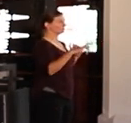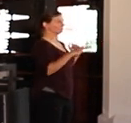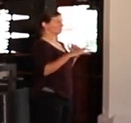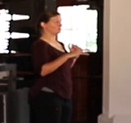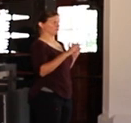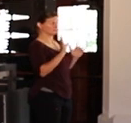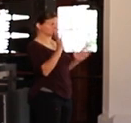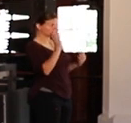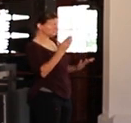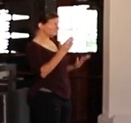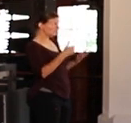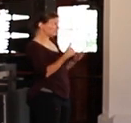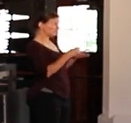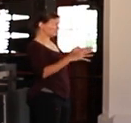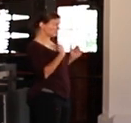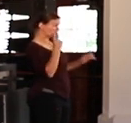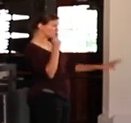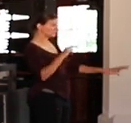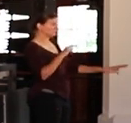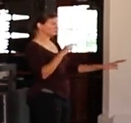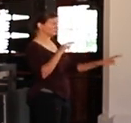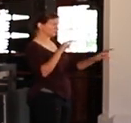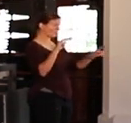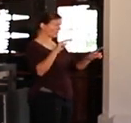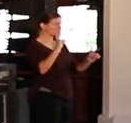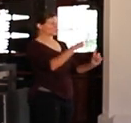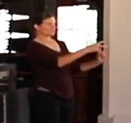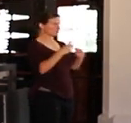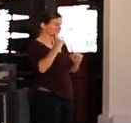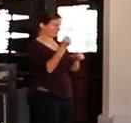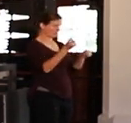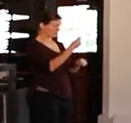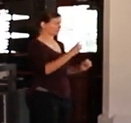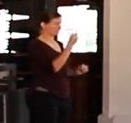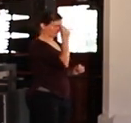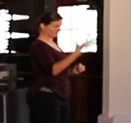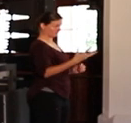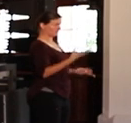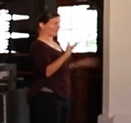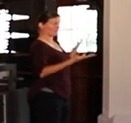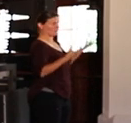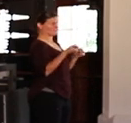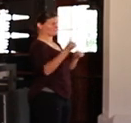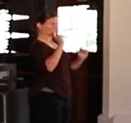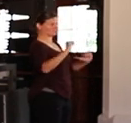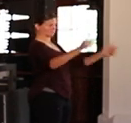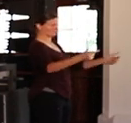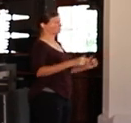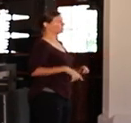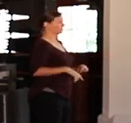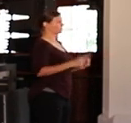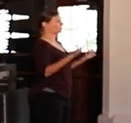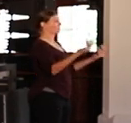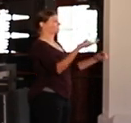new Scotties, I'm watching you. I'm recruiting for next year. This could be you. You